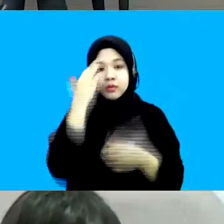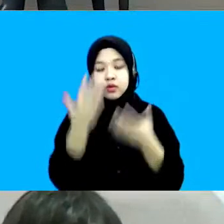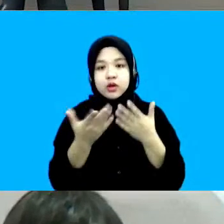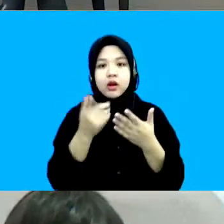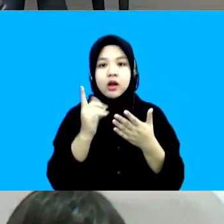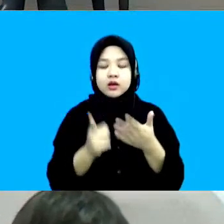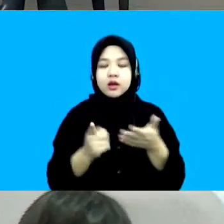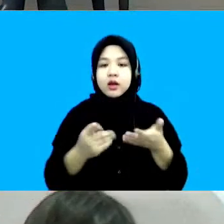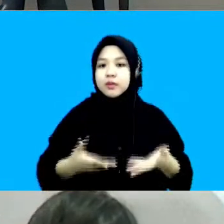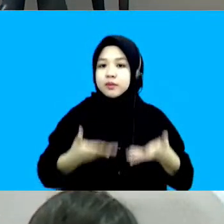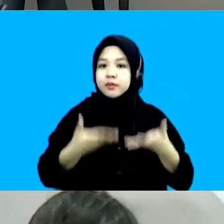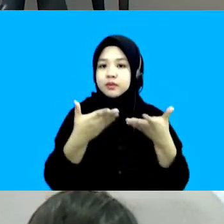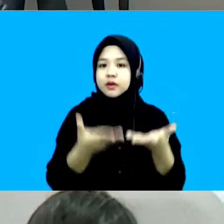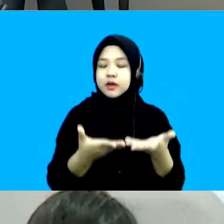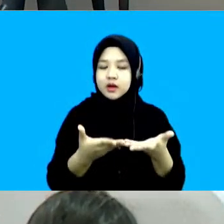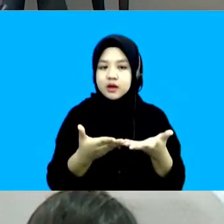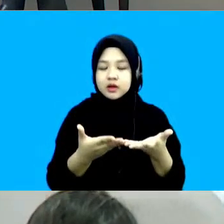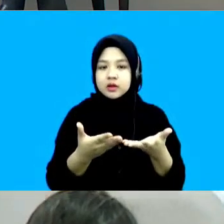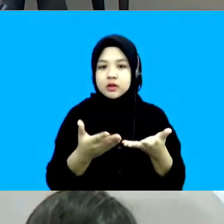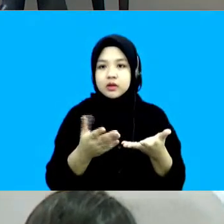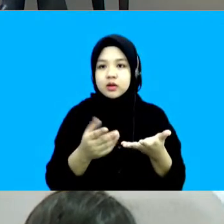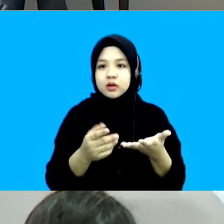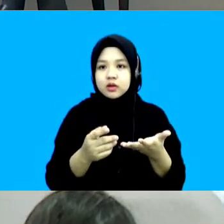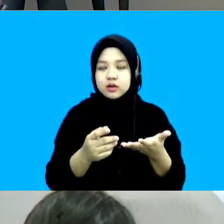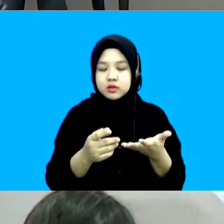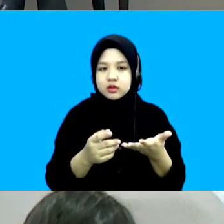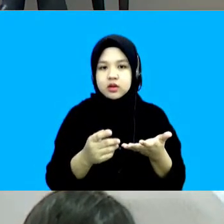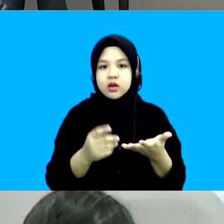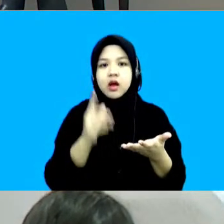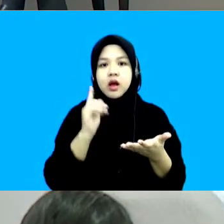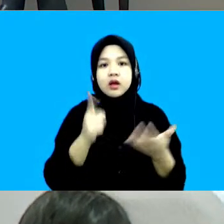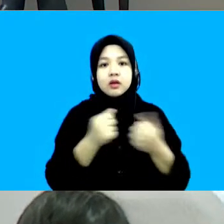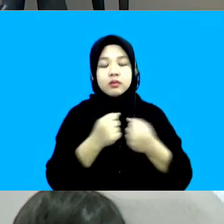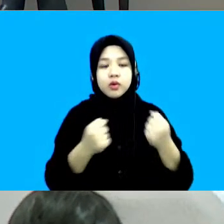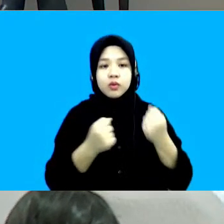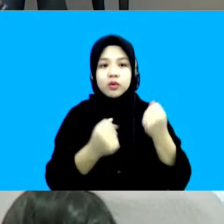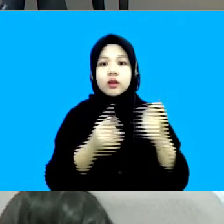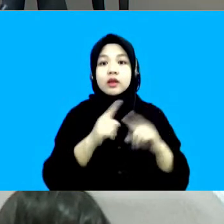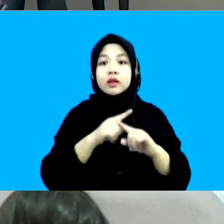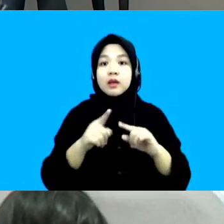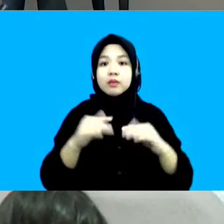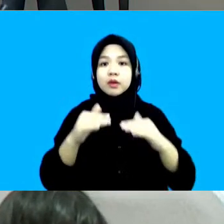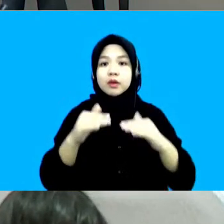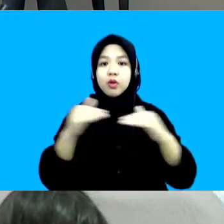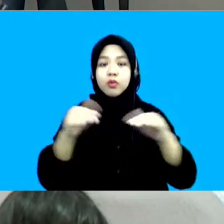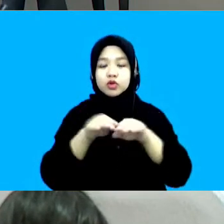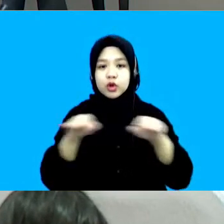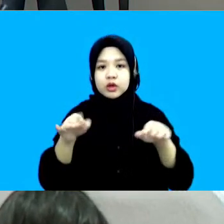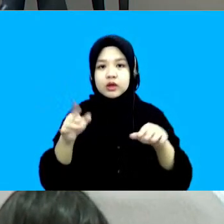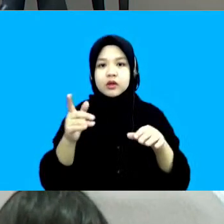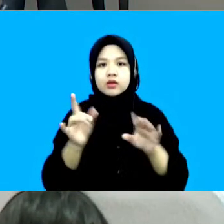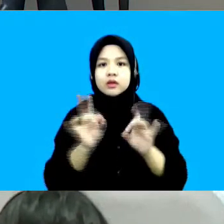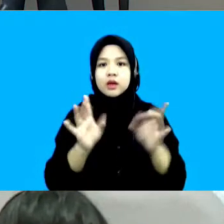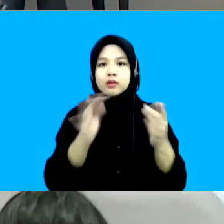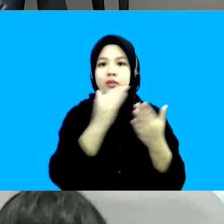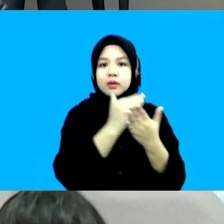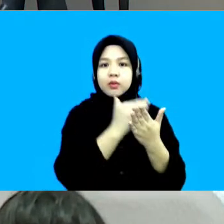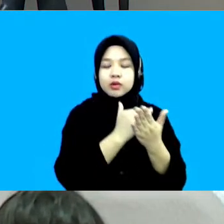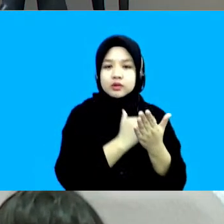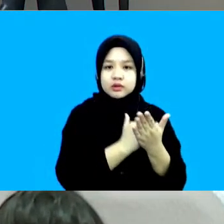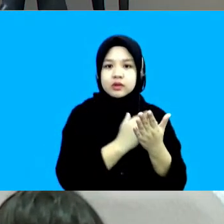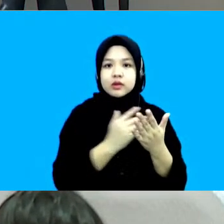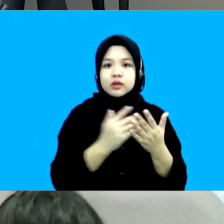the Minister of Finance look at the spending on health, yeah, is expenditure. Yeah, because if you look at